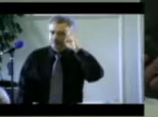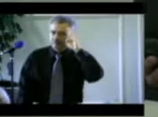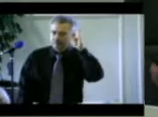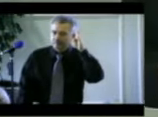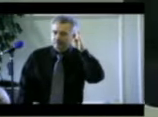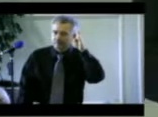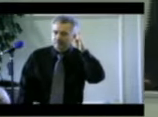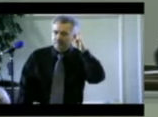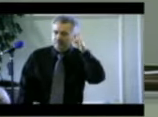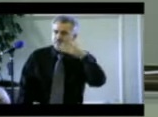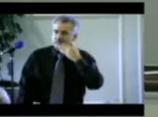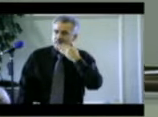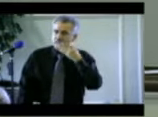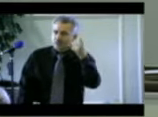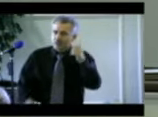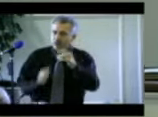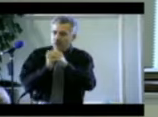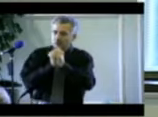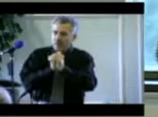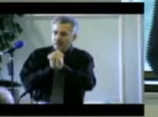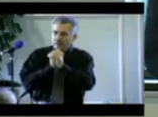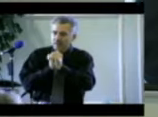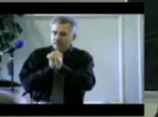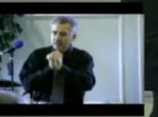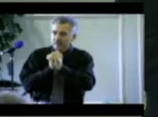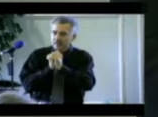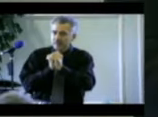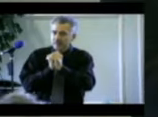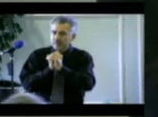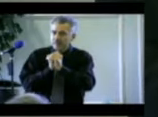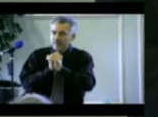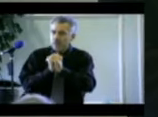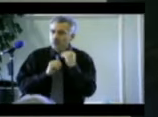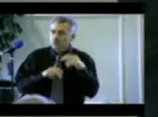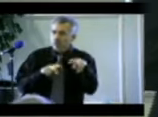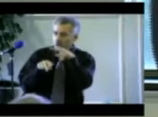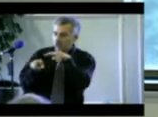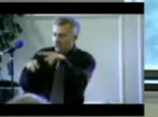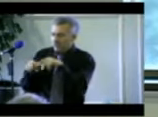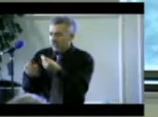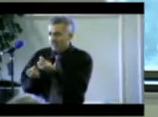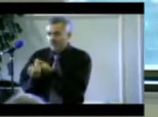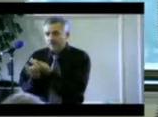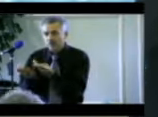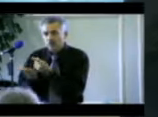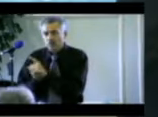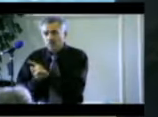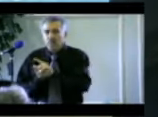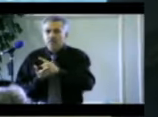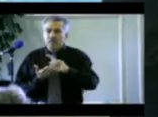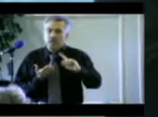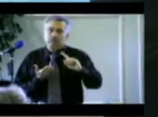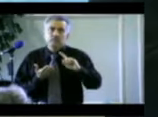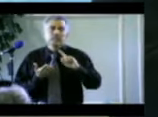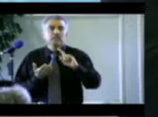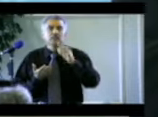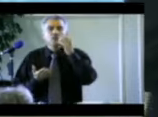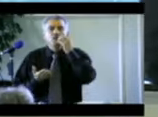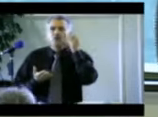thank you for your prayers. We have looked at several houses and are close to choosing one.